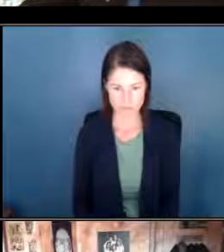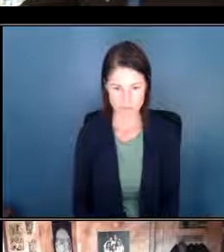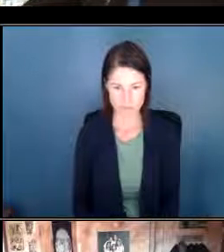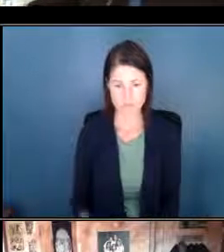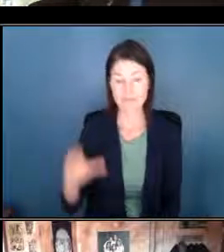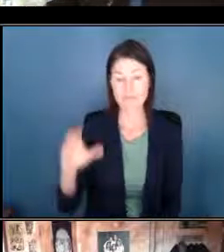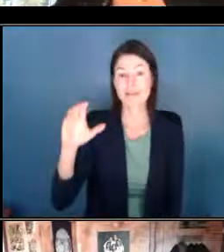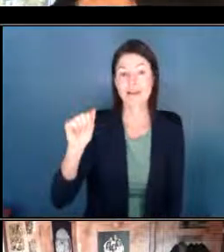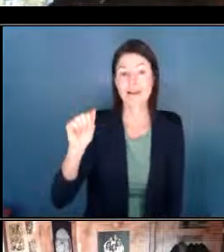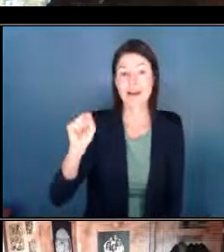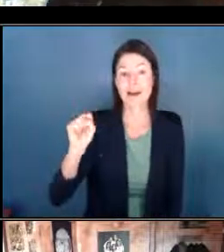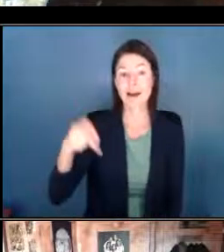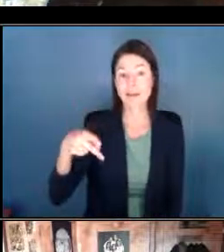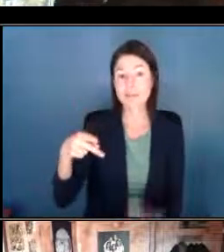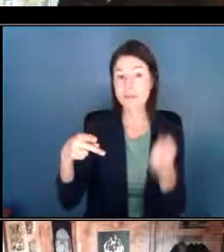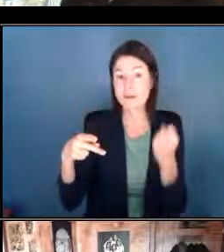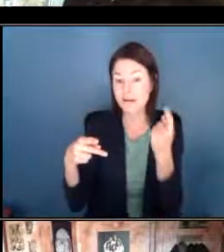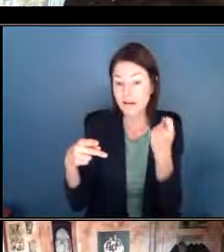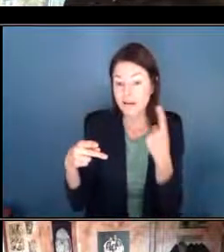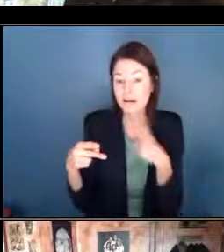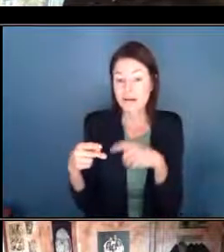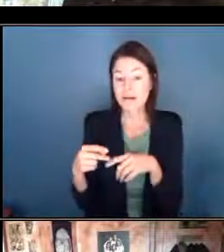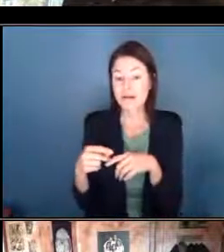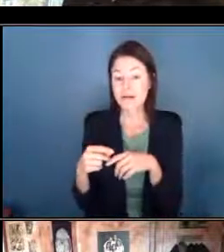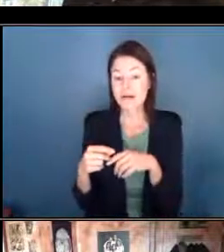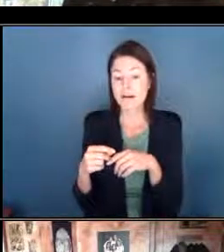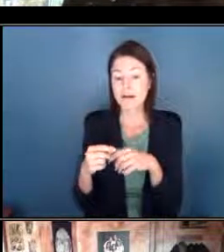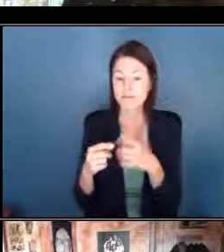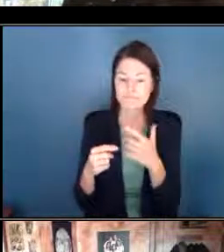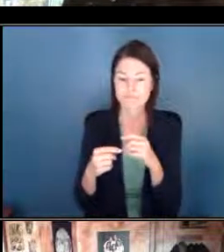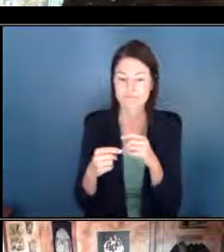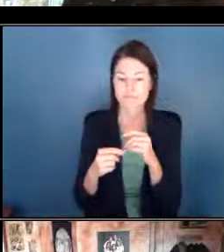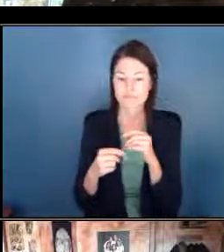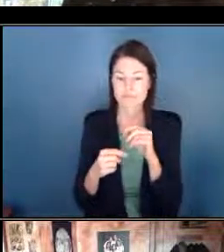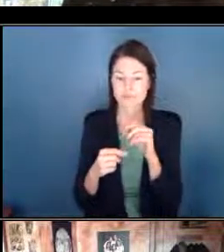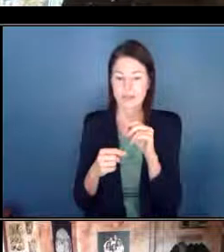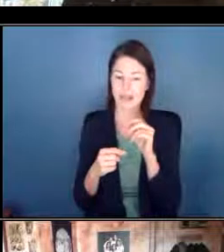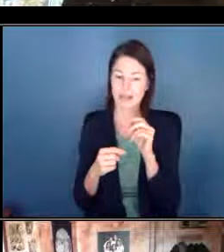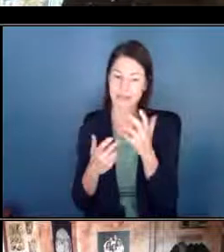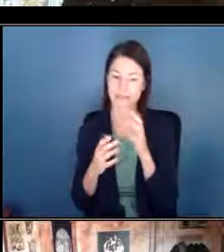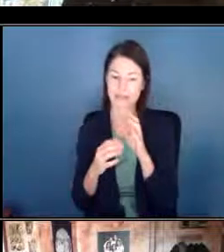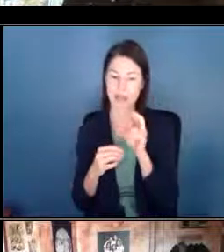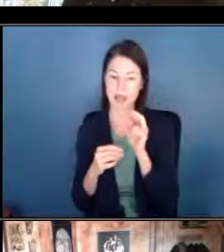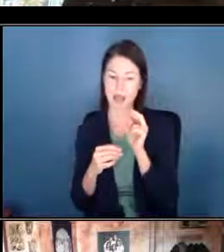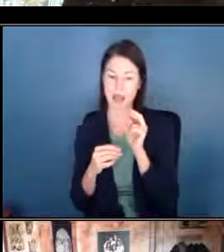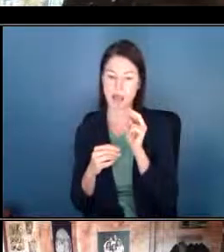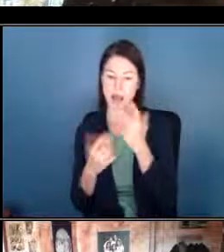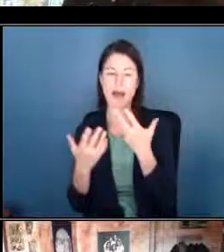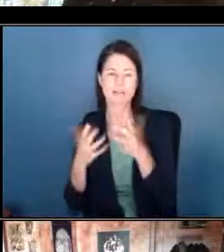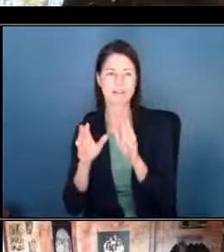Even for bill funding, and I'm really looking at that, because we don't know yet. I showed a slide showing how much bill